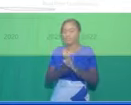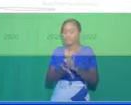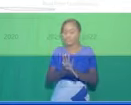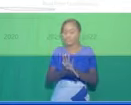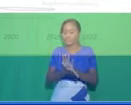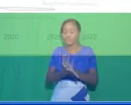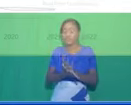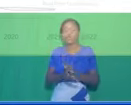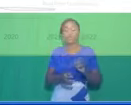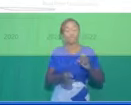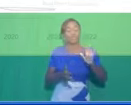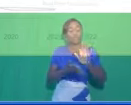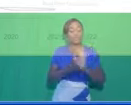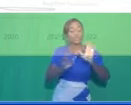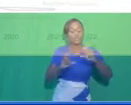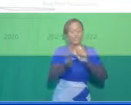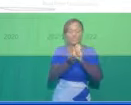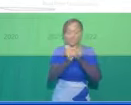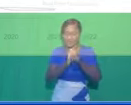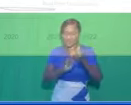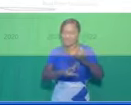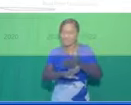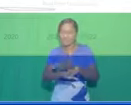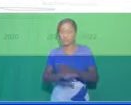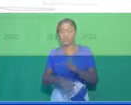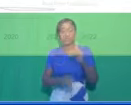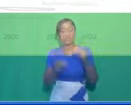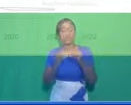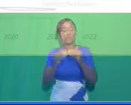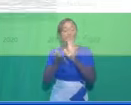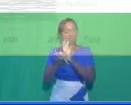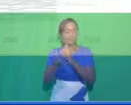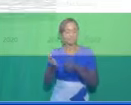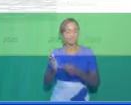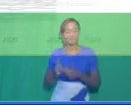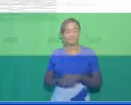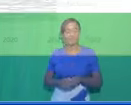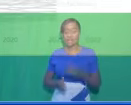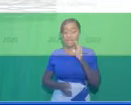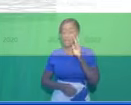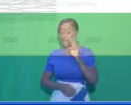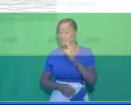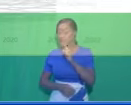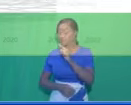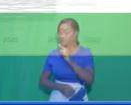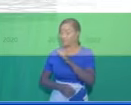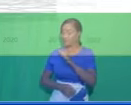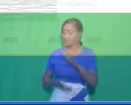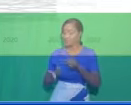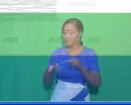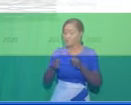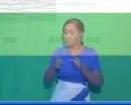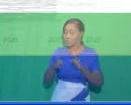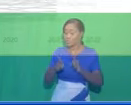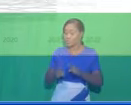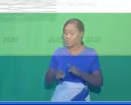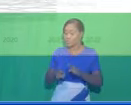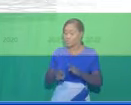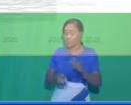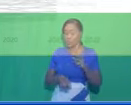schools can change. There's one more in the new sector school. Look at that. What's happening down in